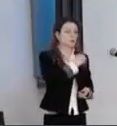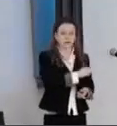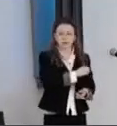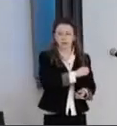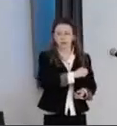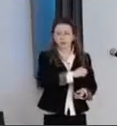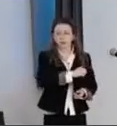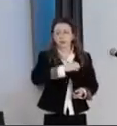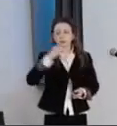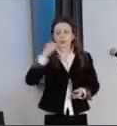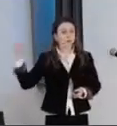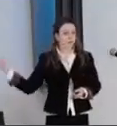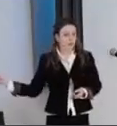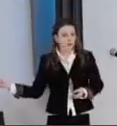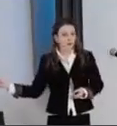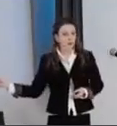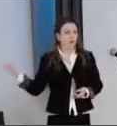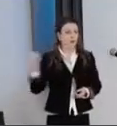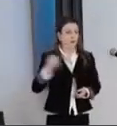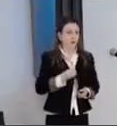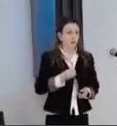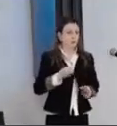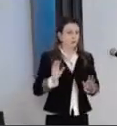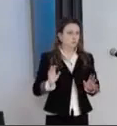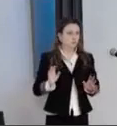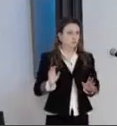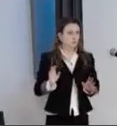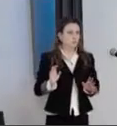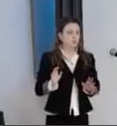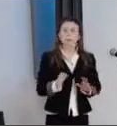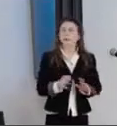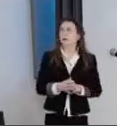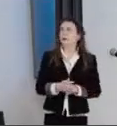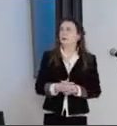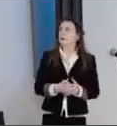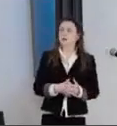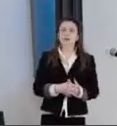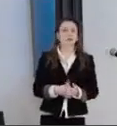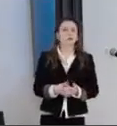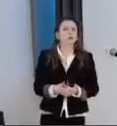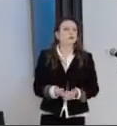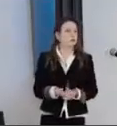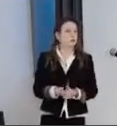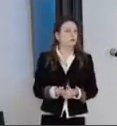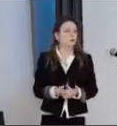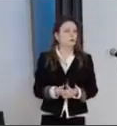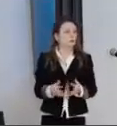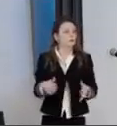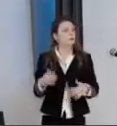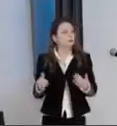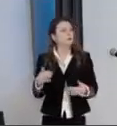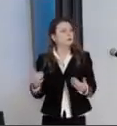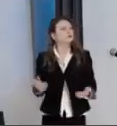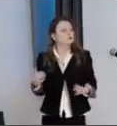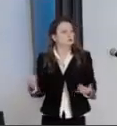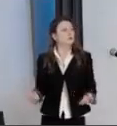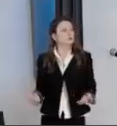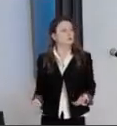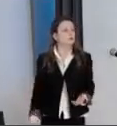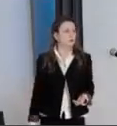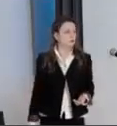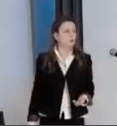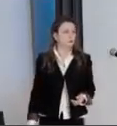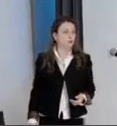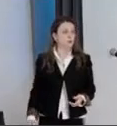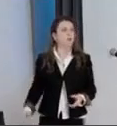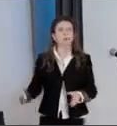incorporated in design, both inorganic and organic. So I think that this thesis is worth considering because it enjoys a certain